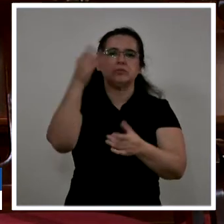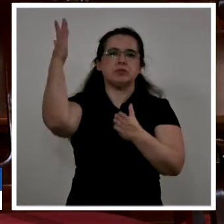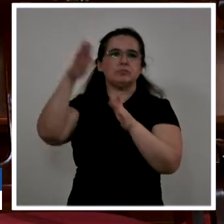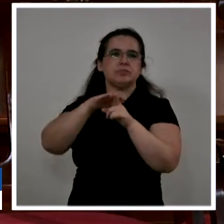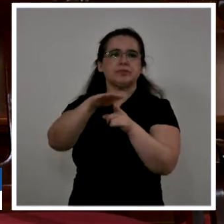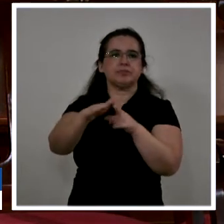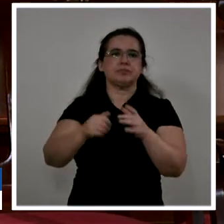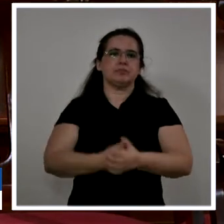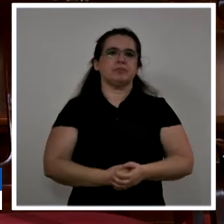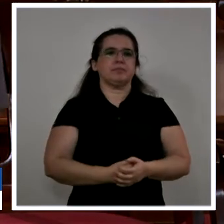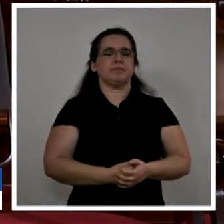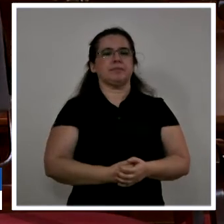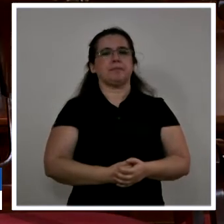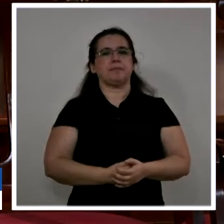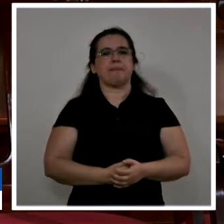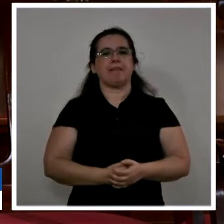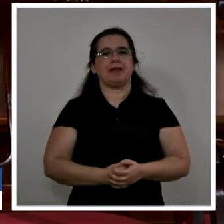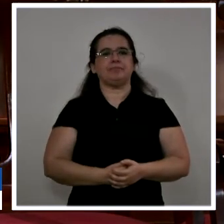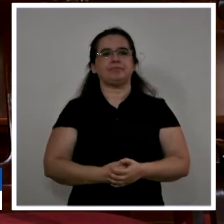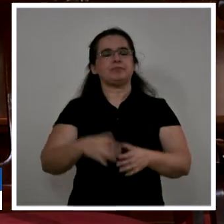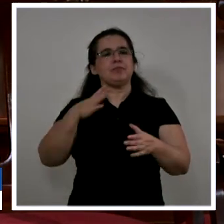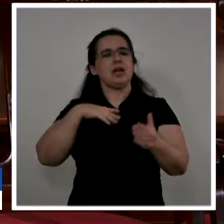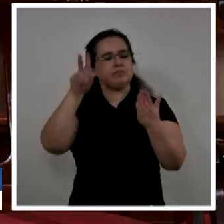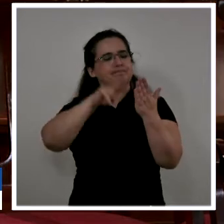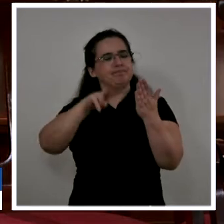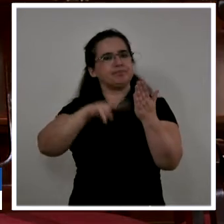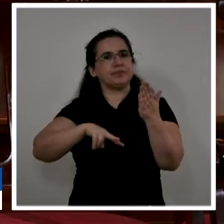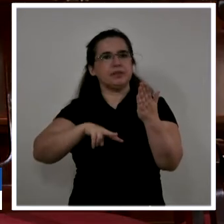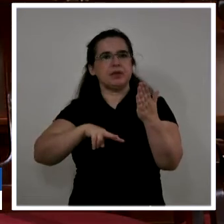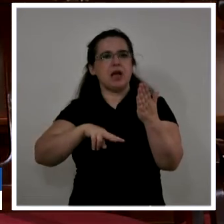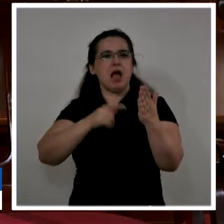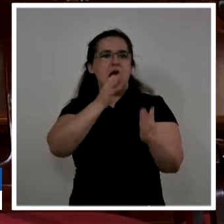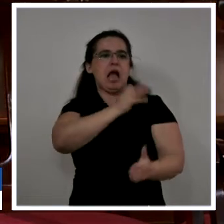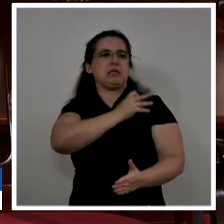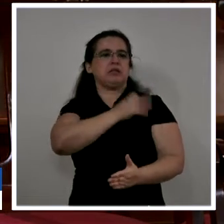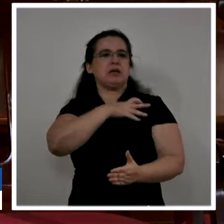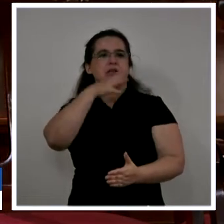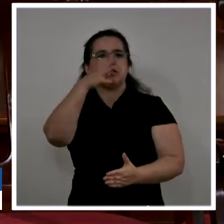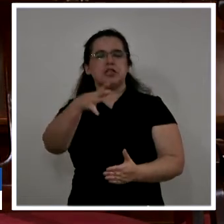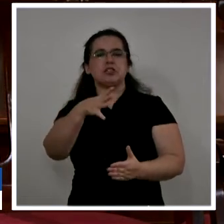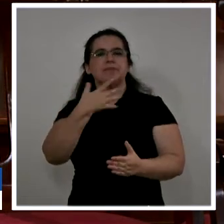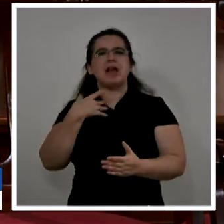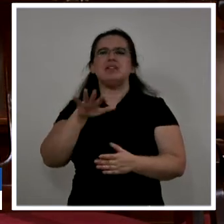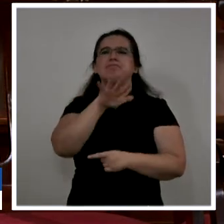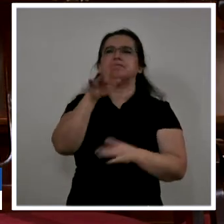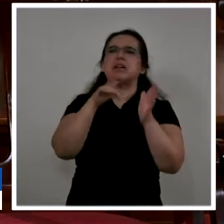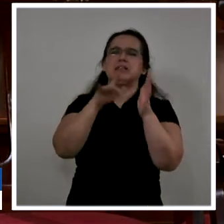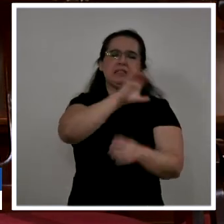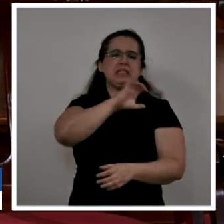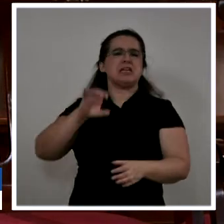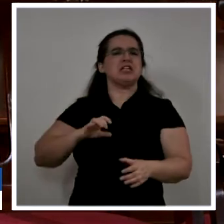about the nature that Christ took. E eu quero ler um pouco mais sobre o que Ellen White nos disse acerca da natureza que Cristo